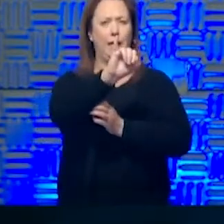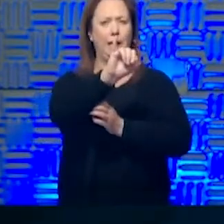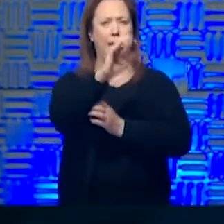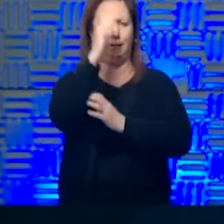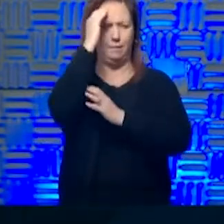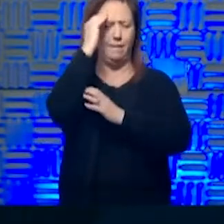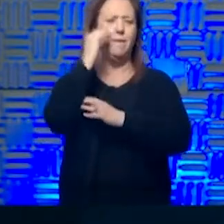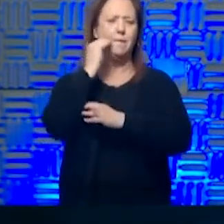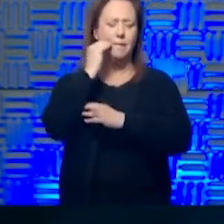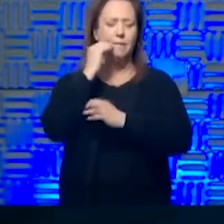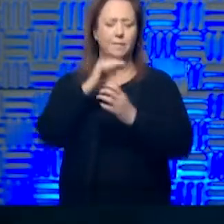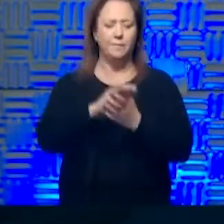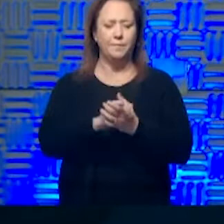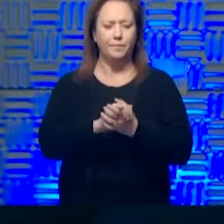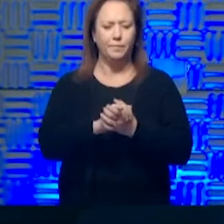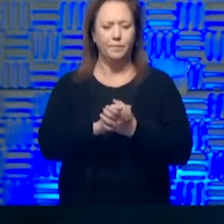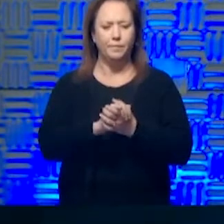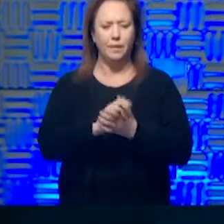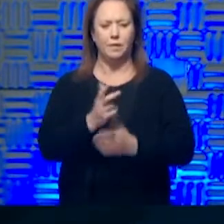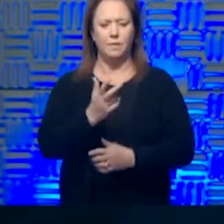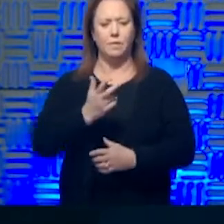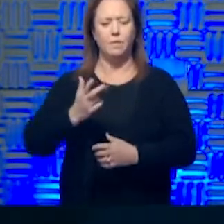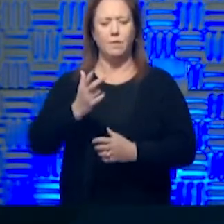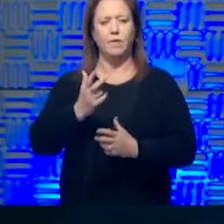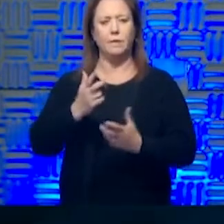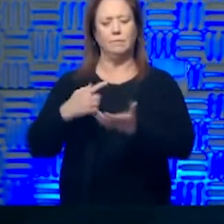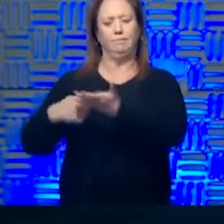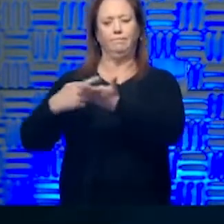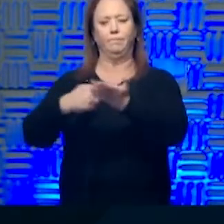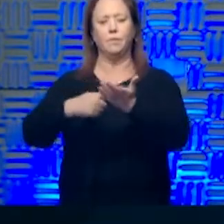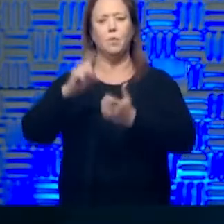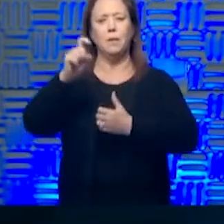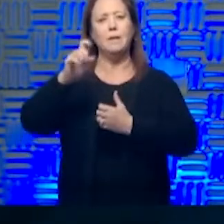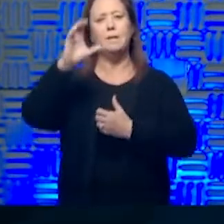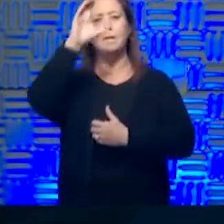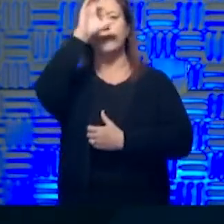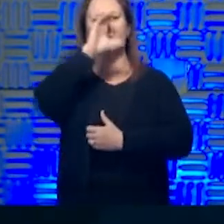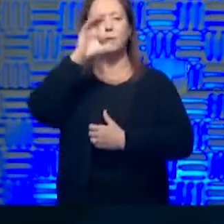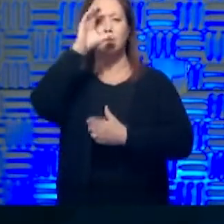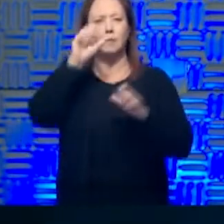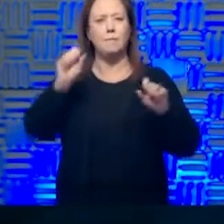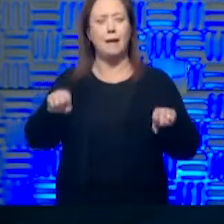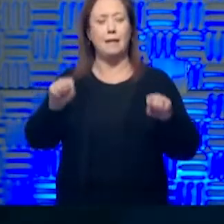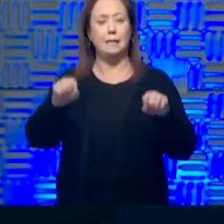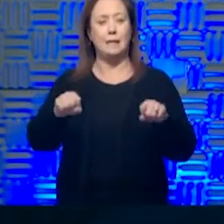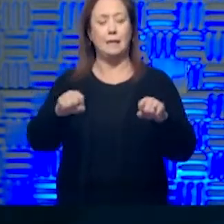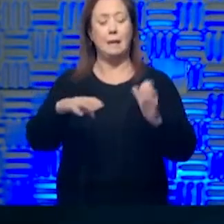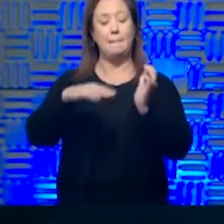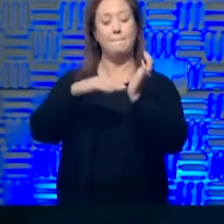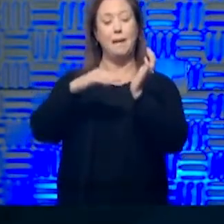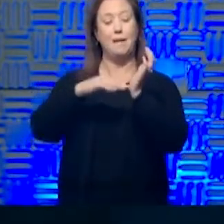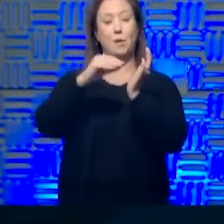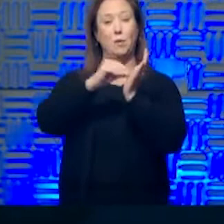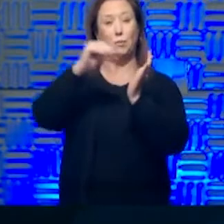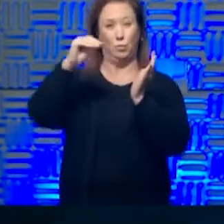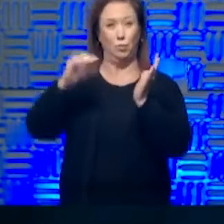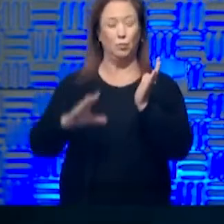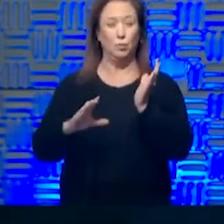And, we're clearly going to need surge capacity, and medical